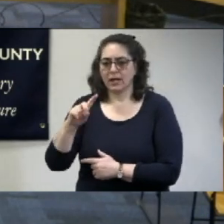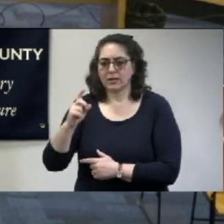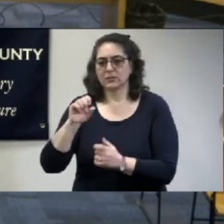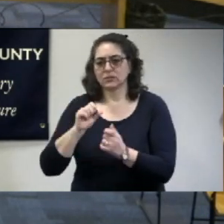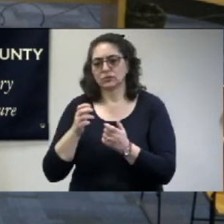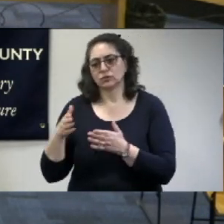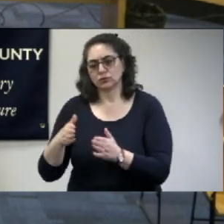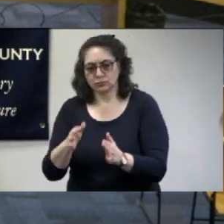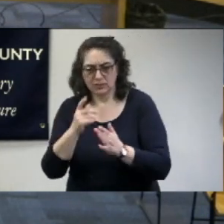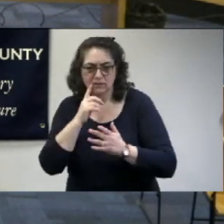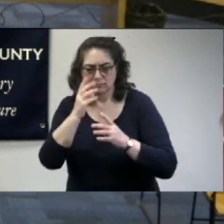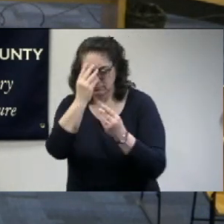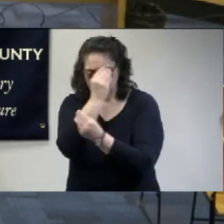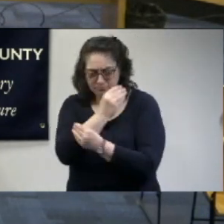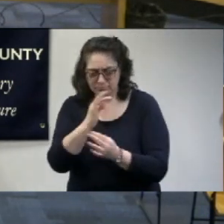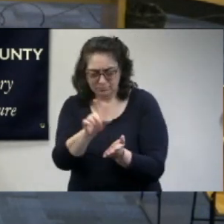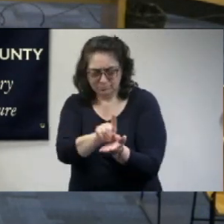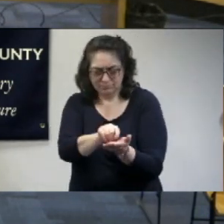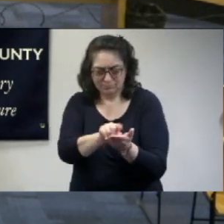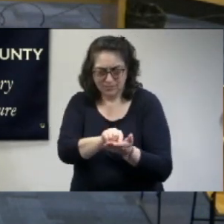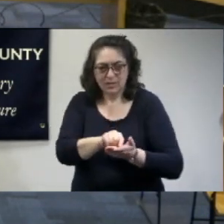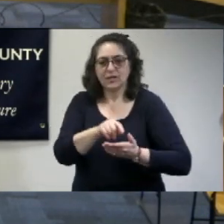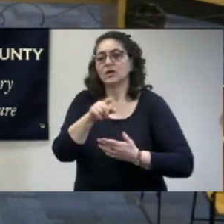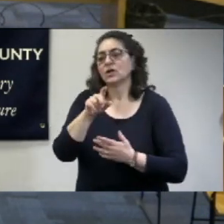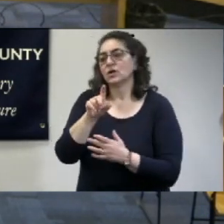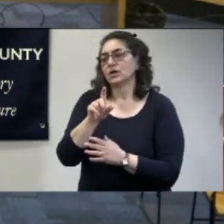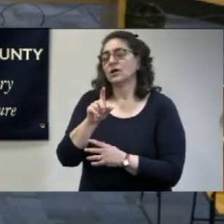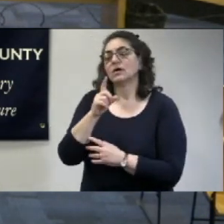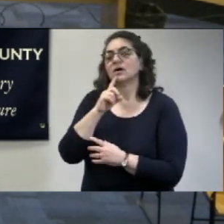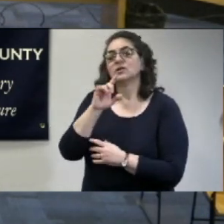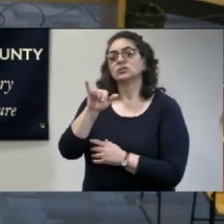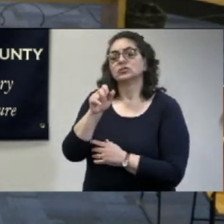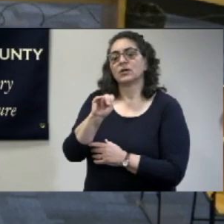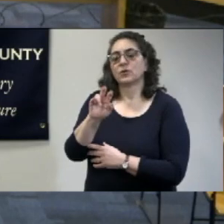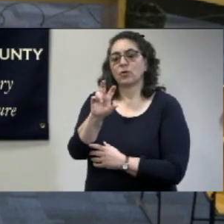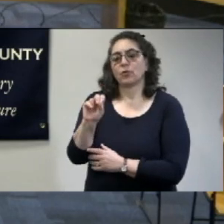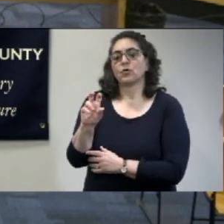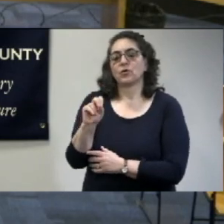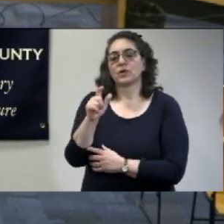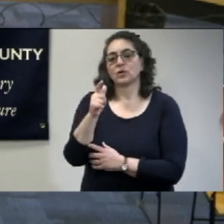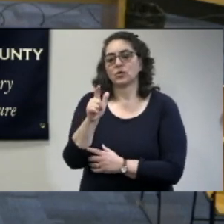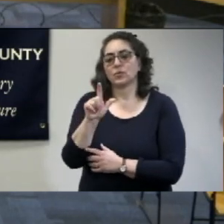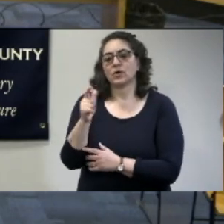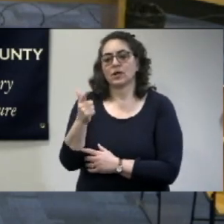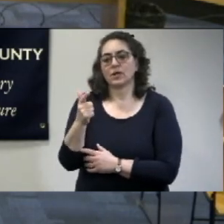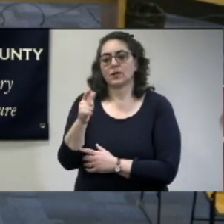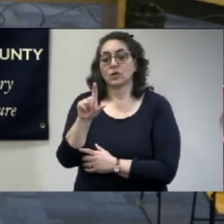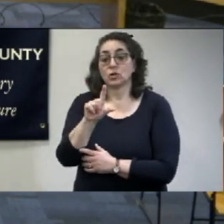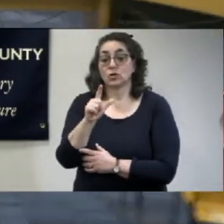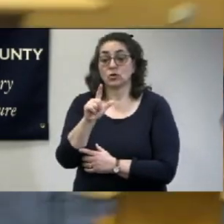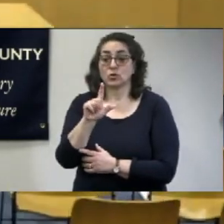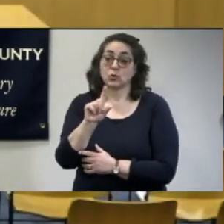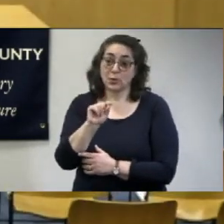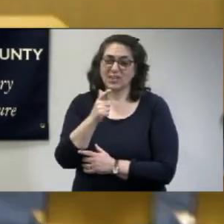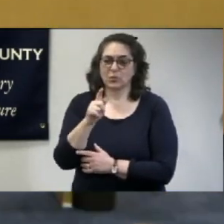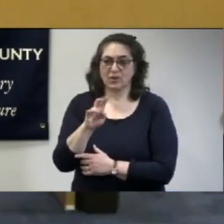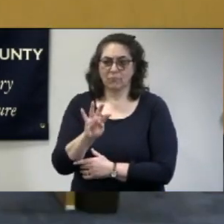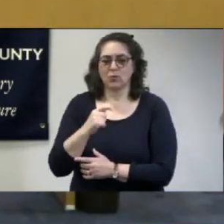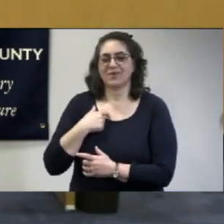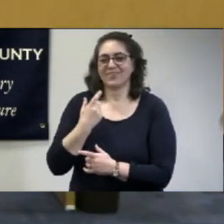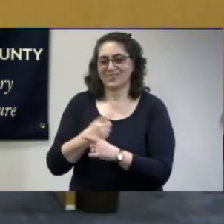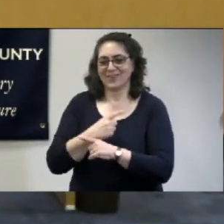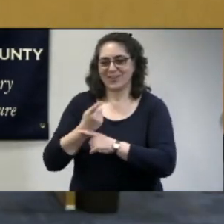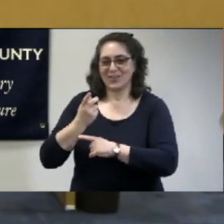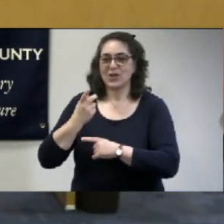was noticed on Tuesday, January 30th, 2024, that the Passaic County Board of County Commissioners regular board meeting